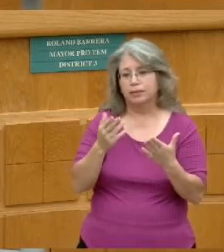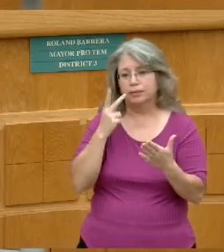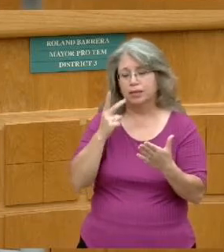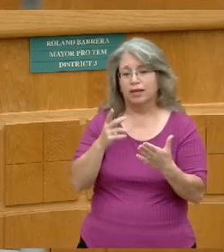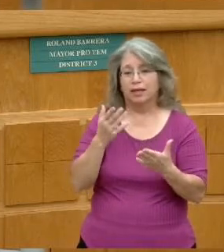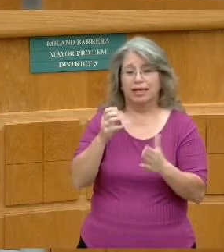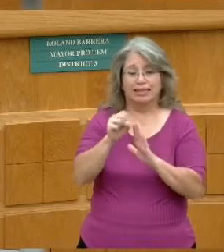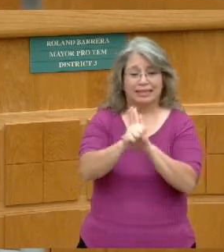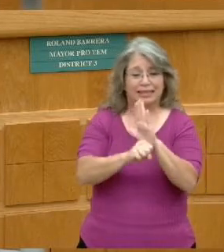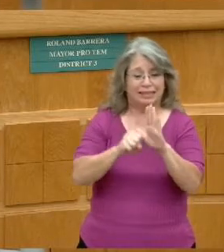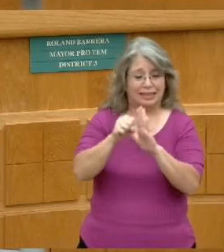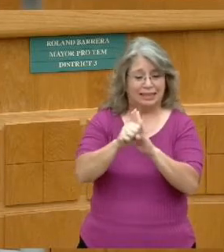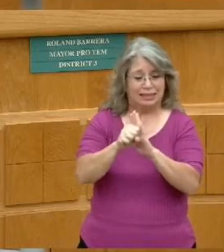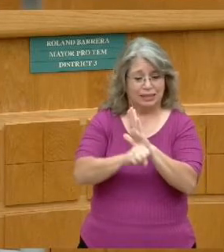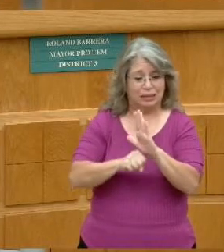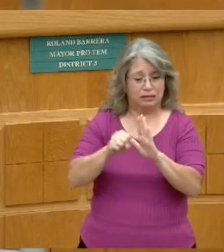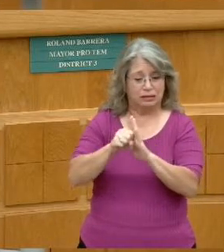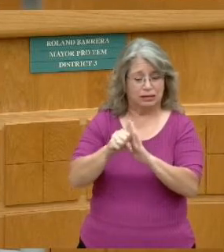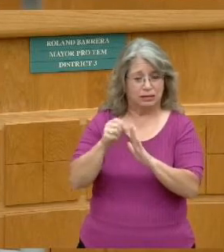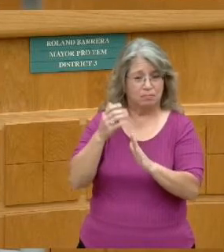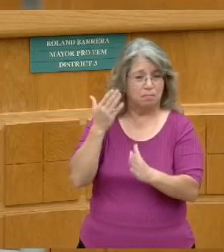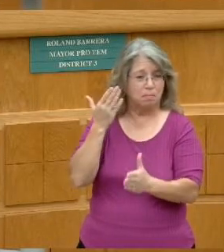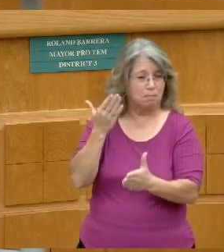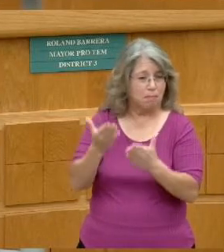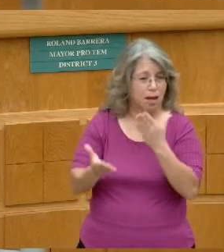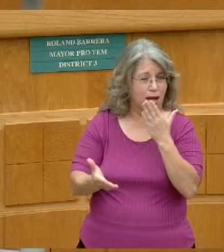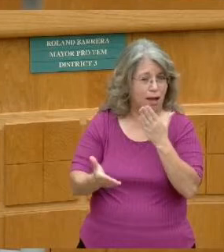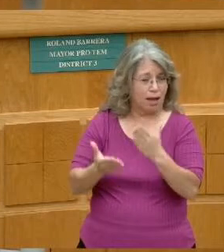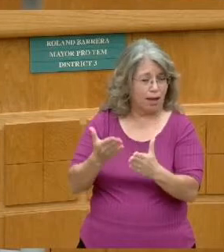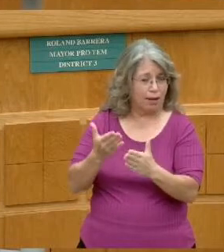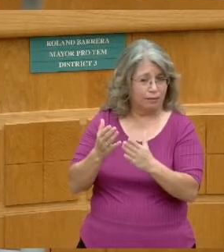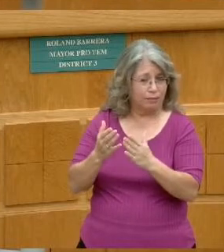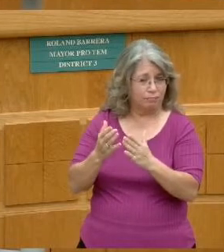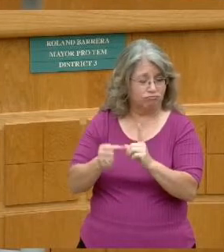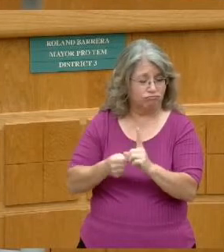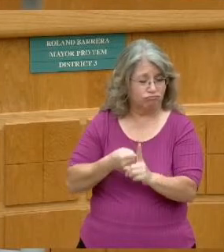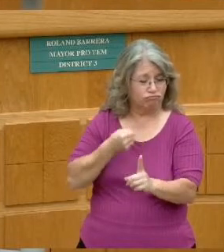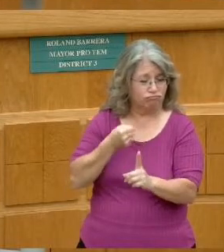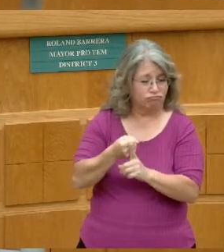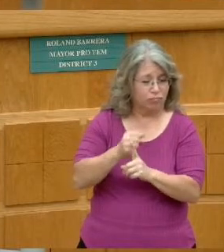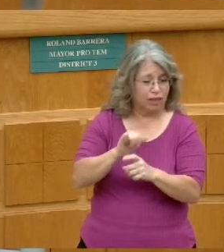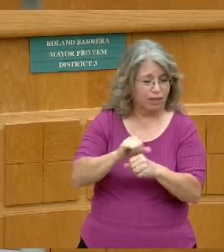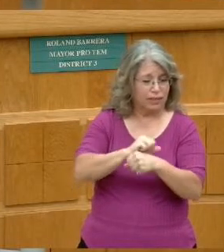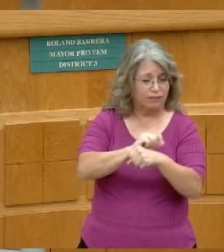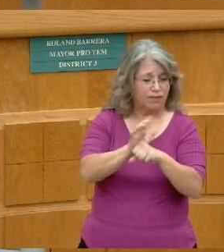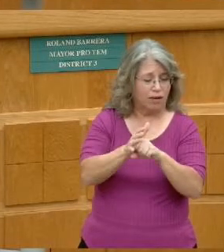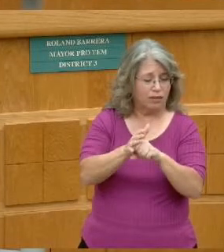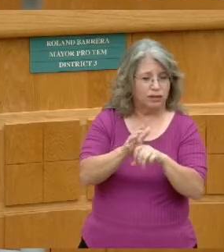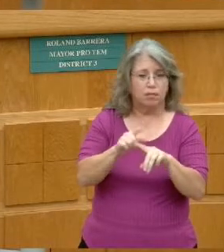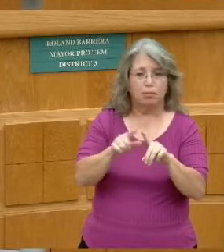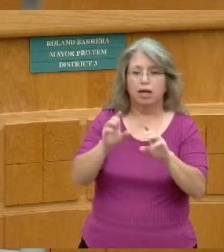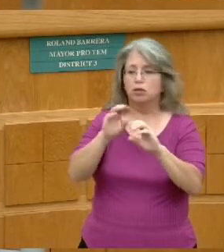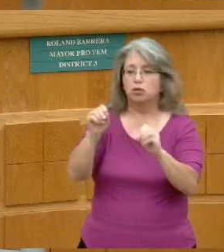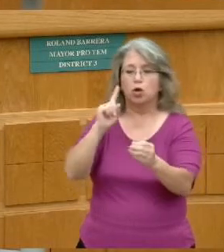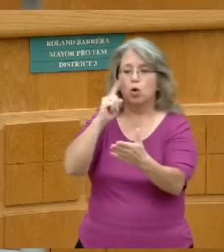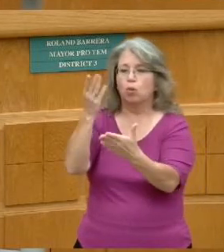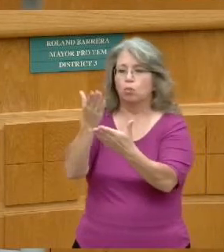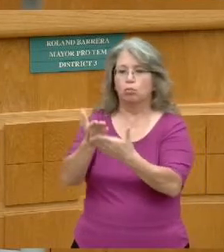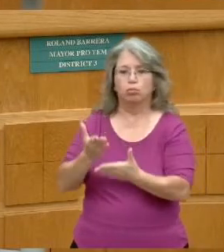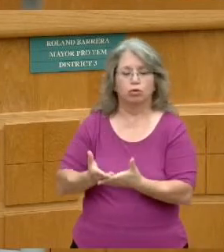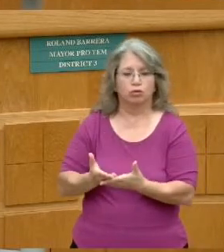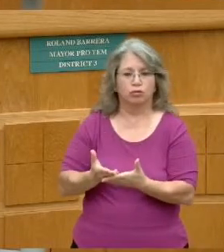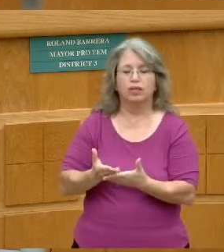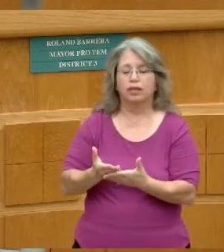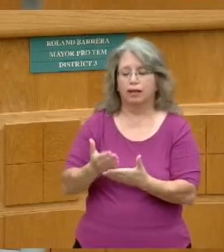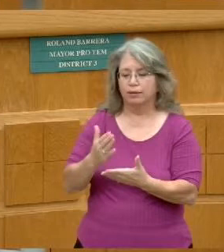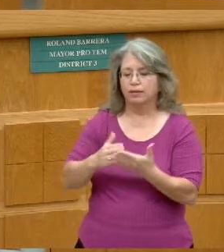affect COVID-19, there's no evidence that it does. And there is evidence from a lot of hot places from around the world that COVID-19 spreads